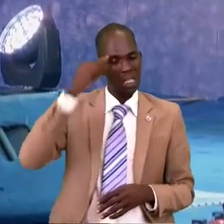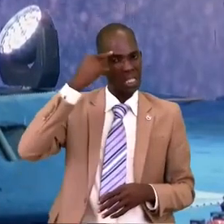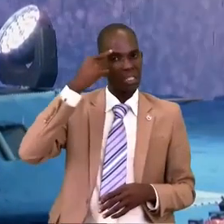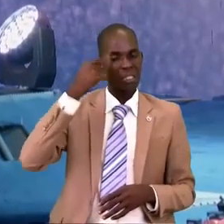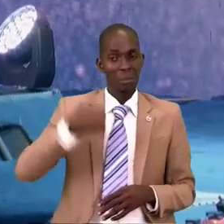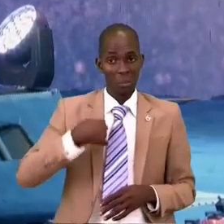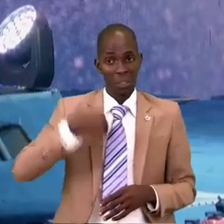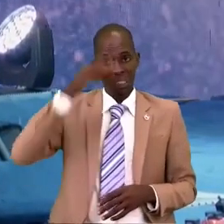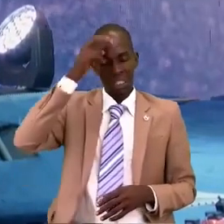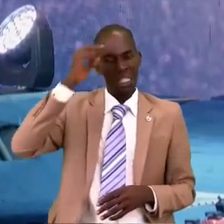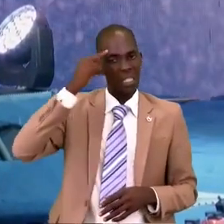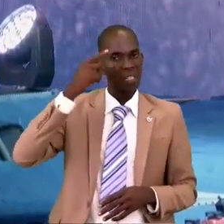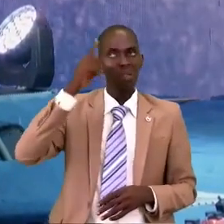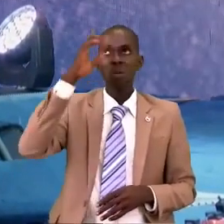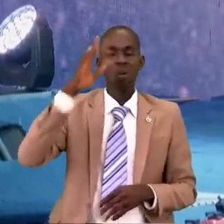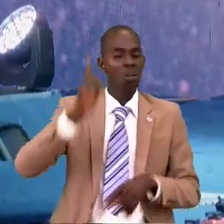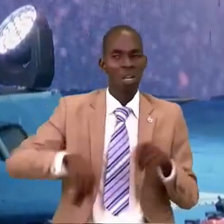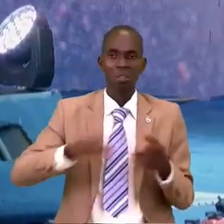thinking.